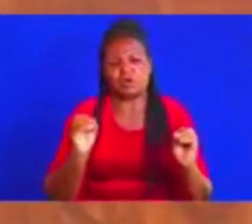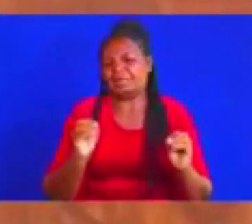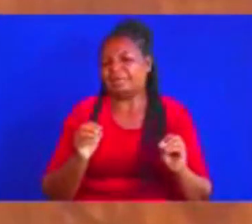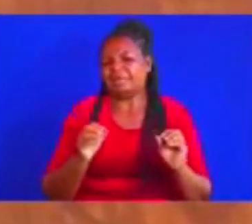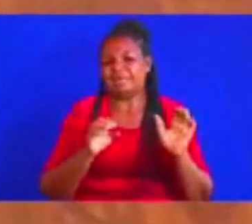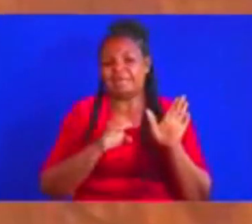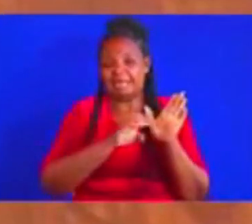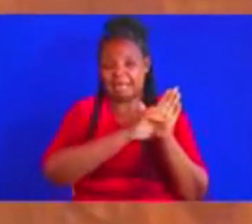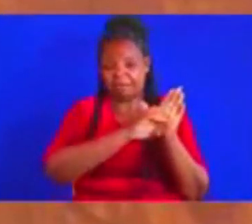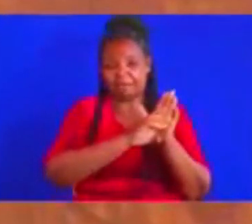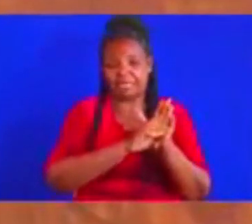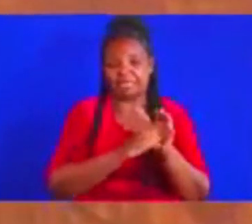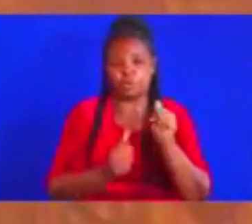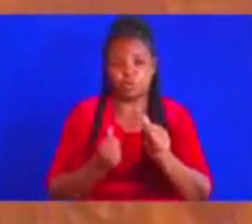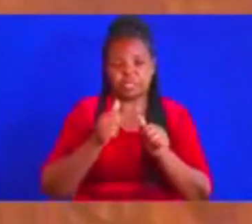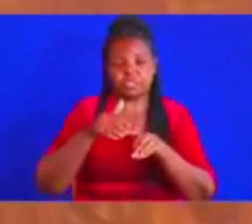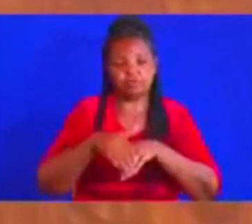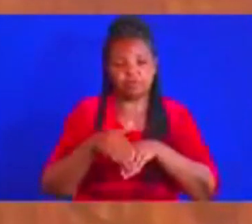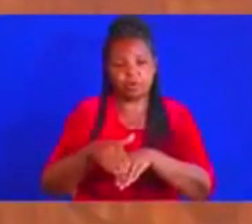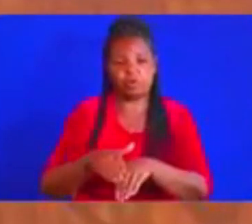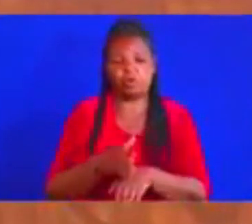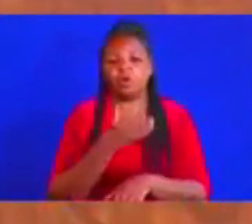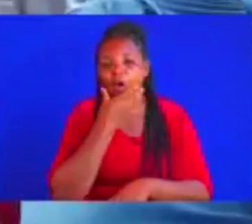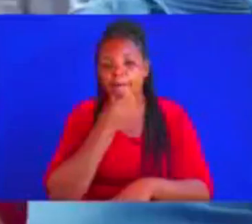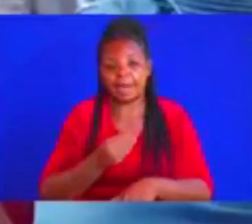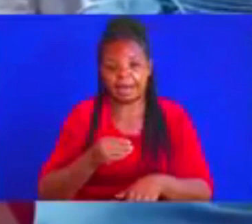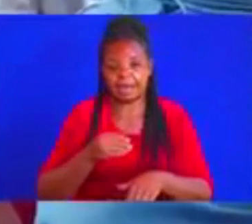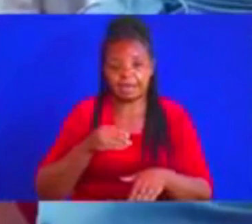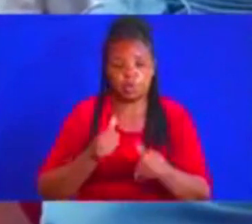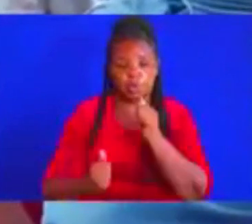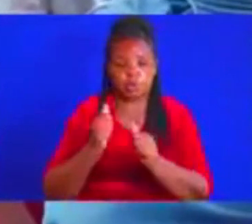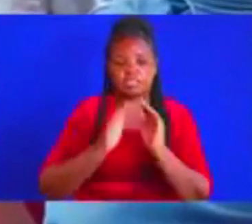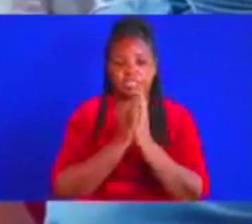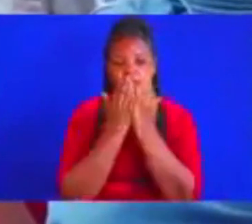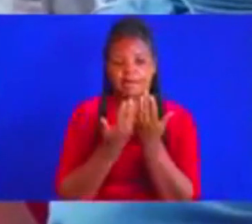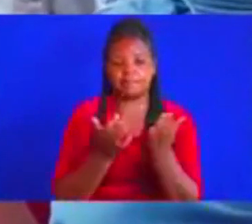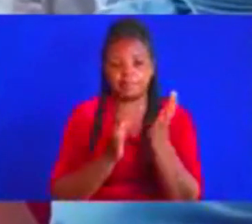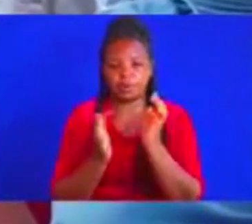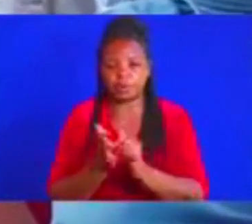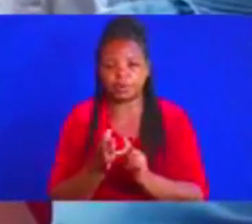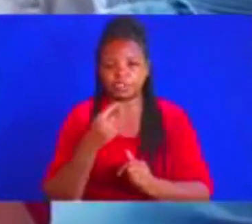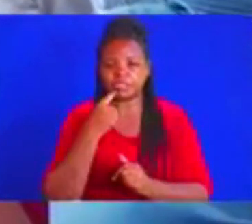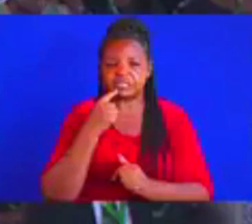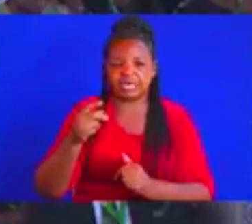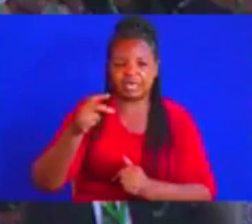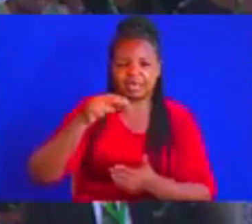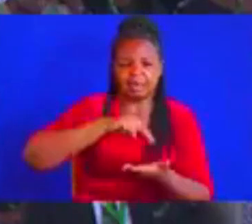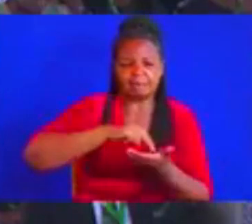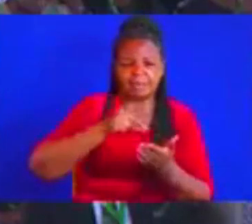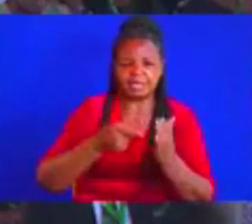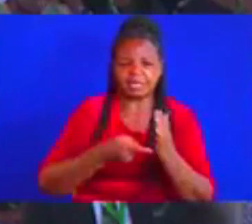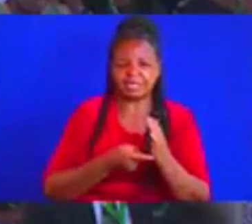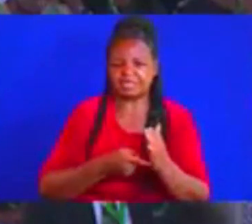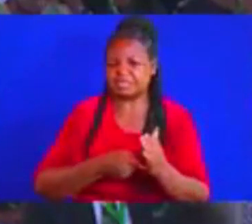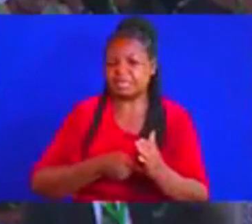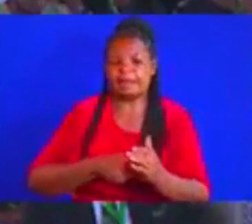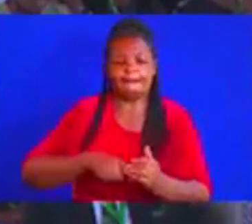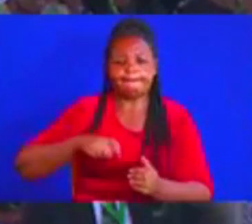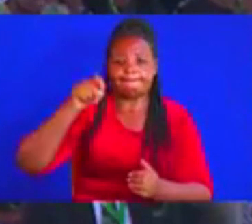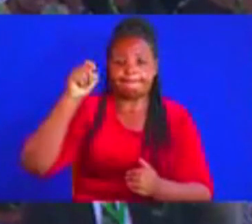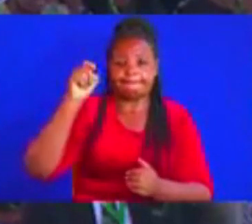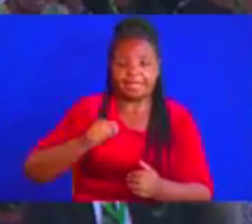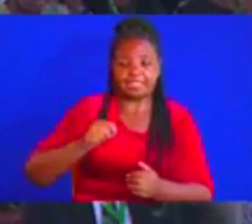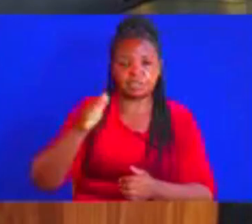evidences that follows a man that the Bible says knows God indeed. That means if you claim that you know the God of the